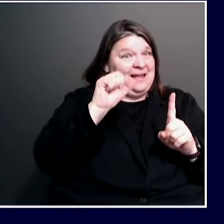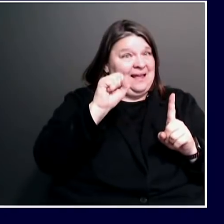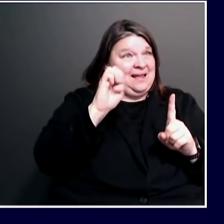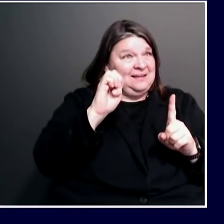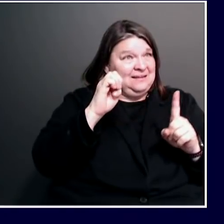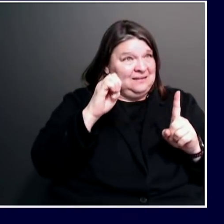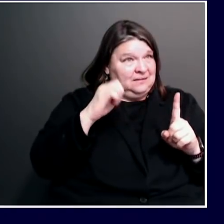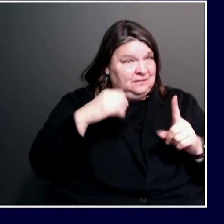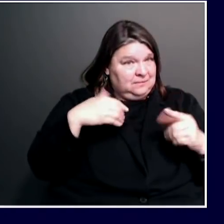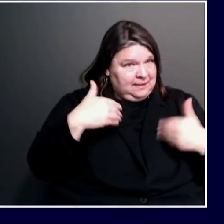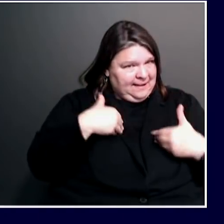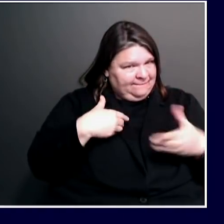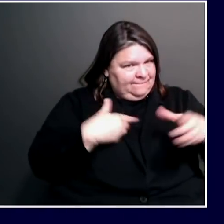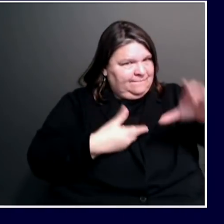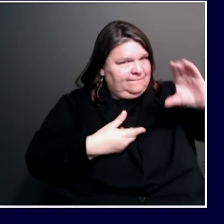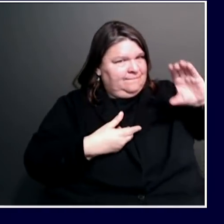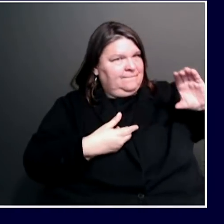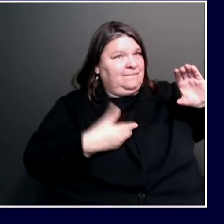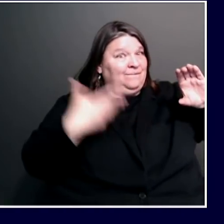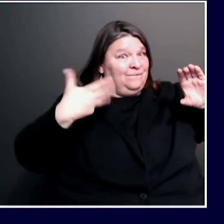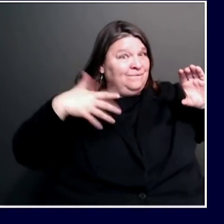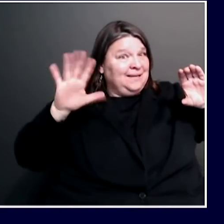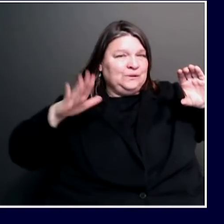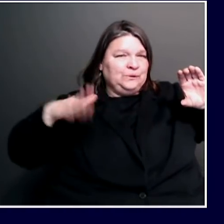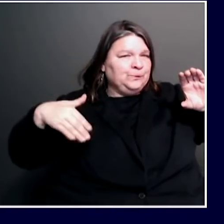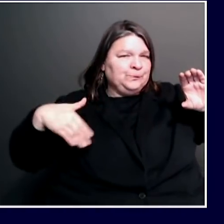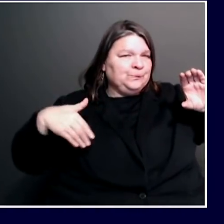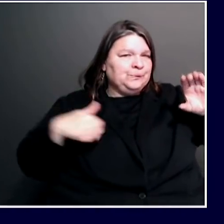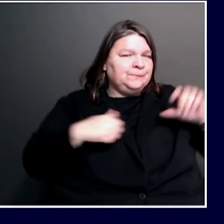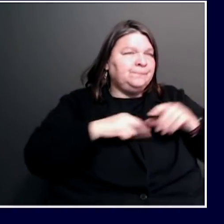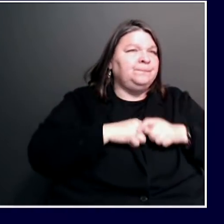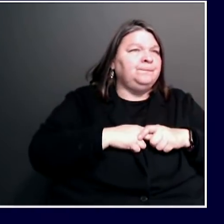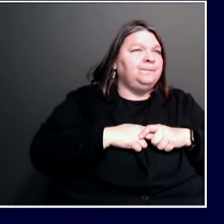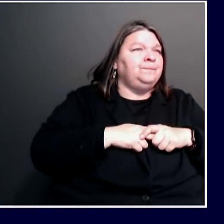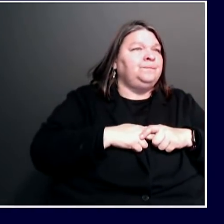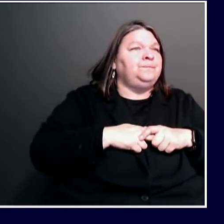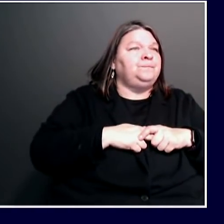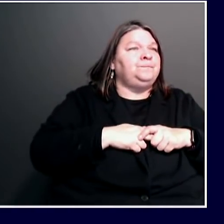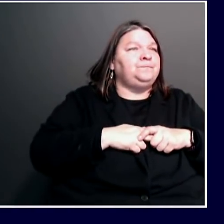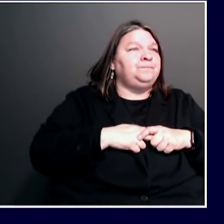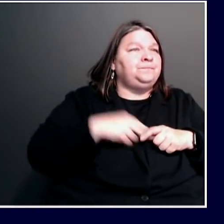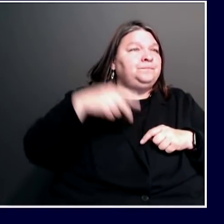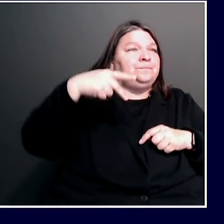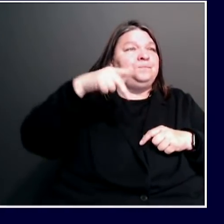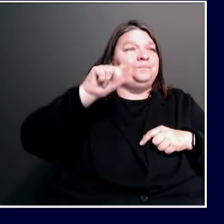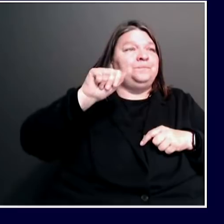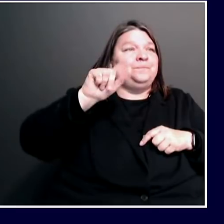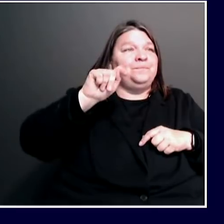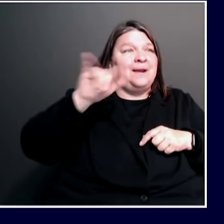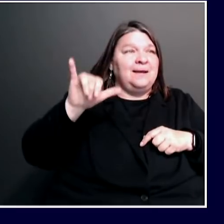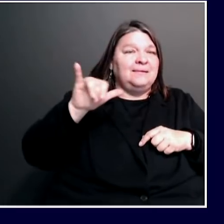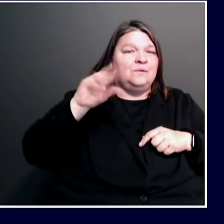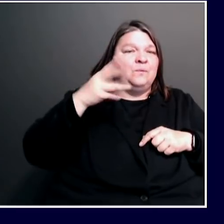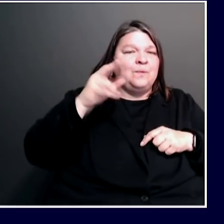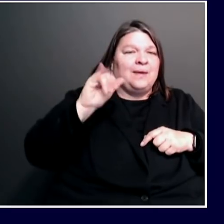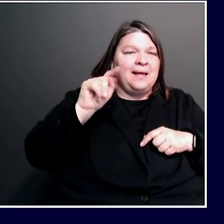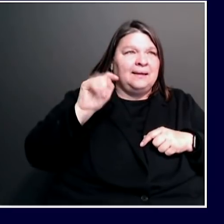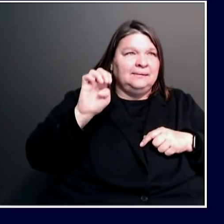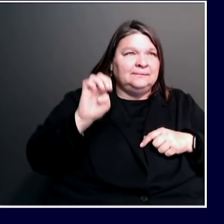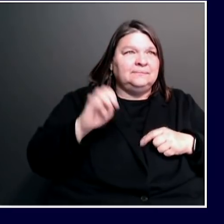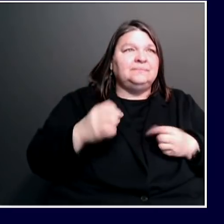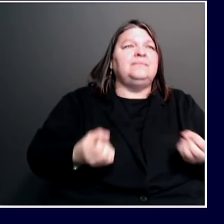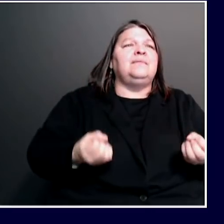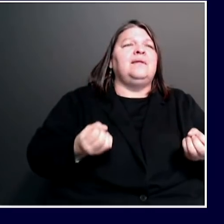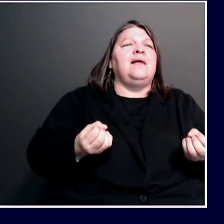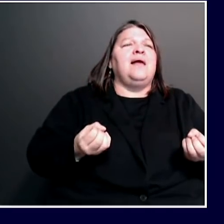Let me go to Patty White next. Thanks, Dr. Shah and Commissioner Lambrou. How many contact tracers currently work for the CDC, and